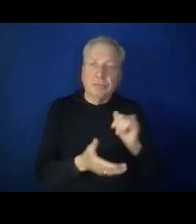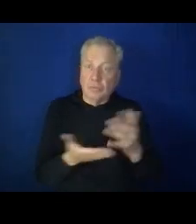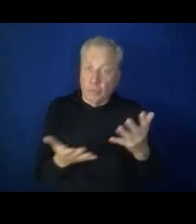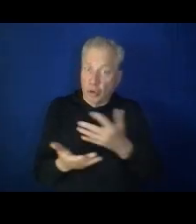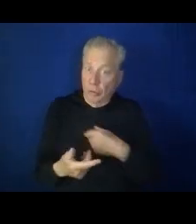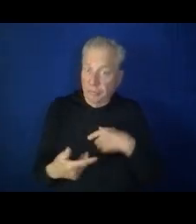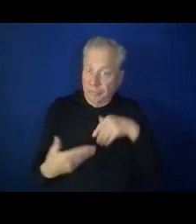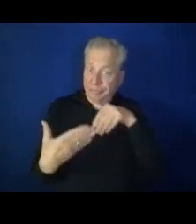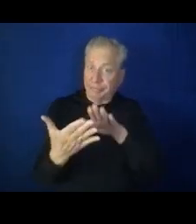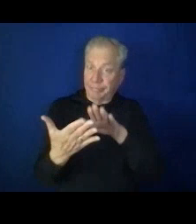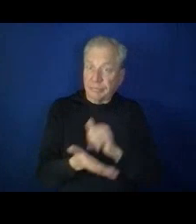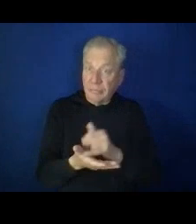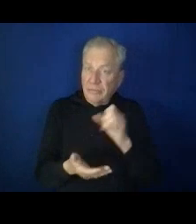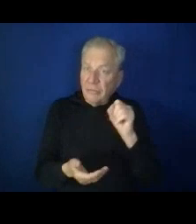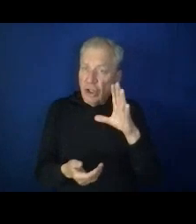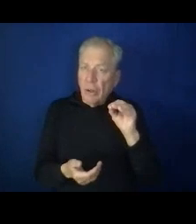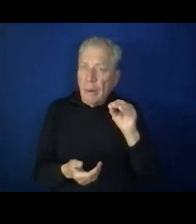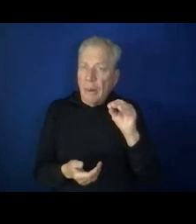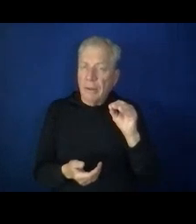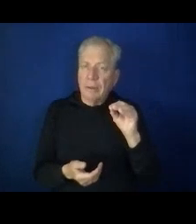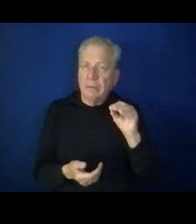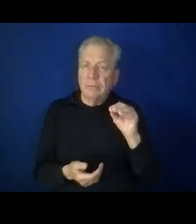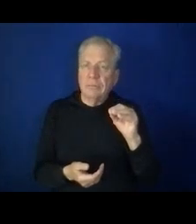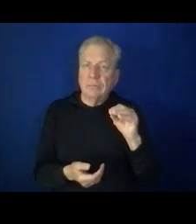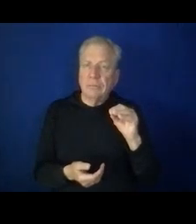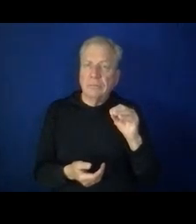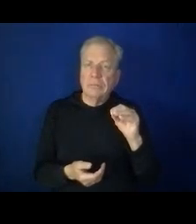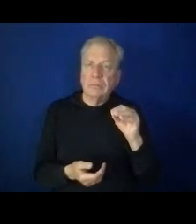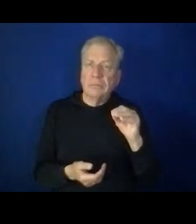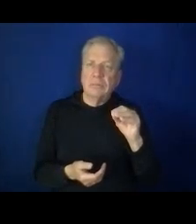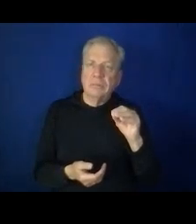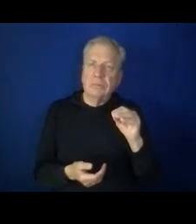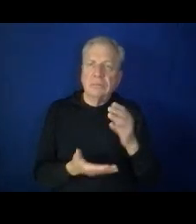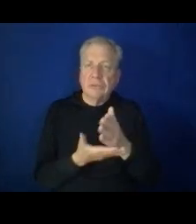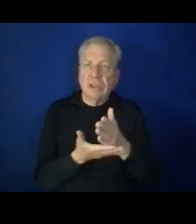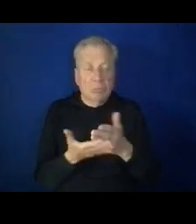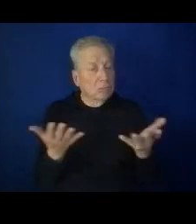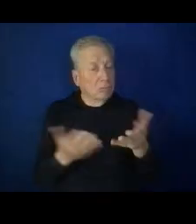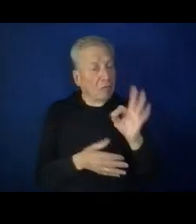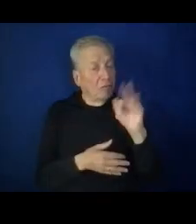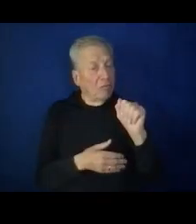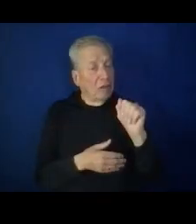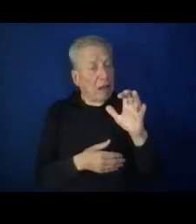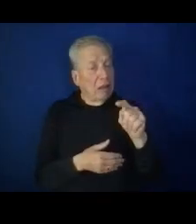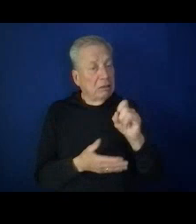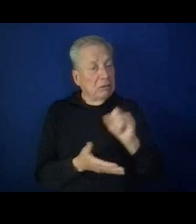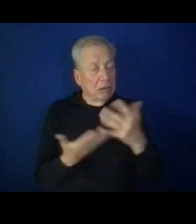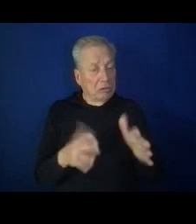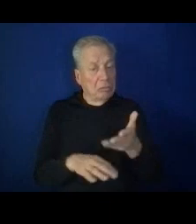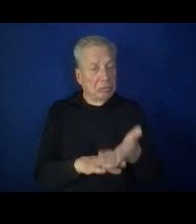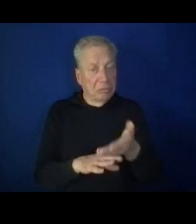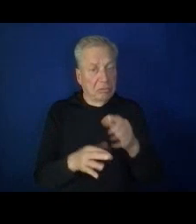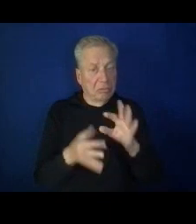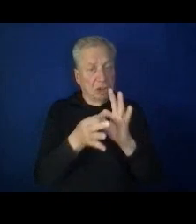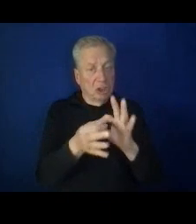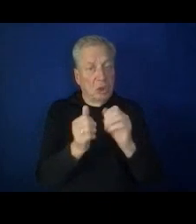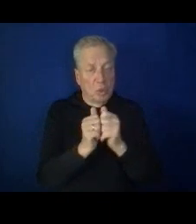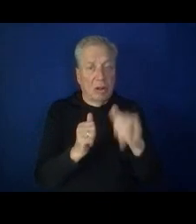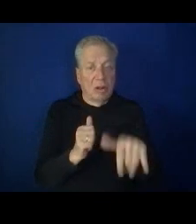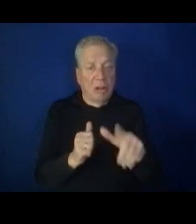against. And so some of the fun facts that occur there in regard to